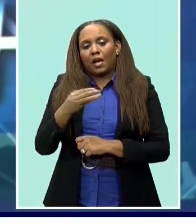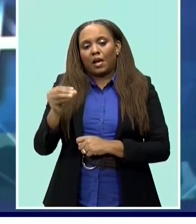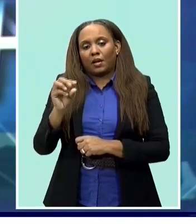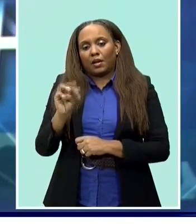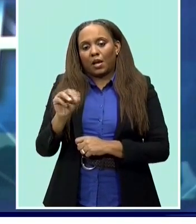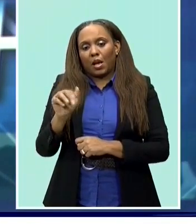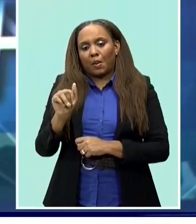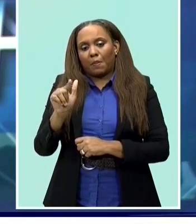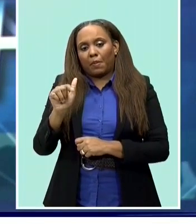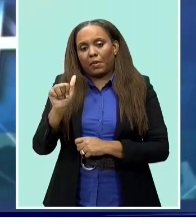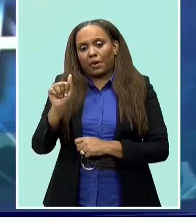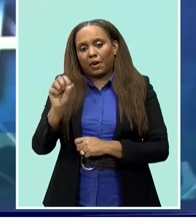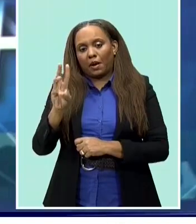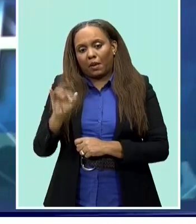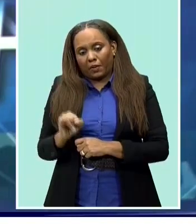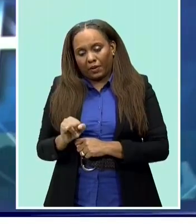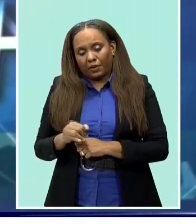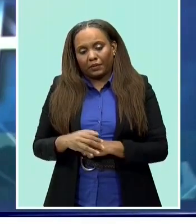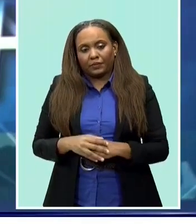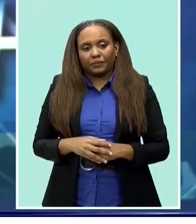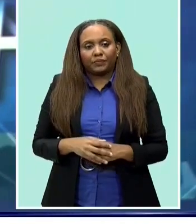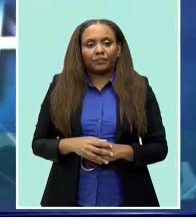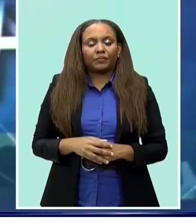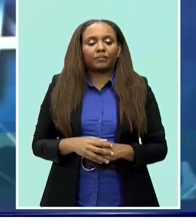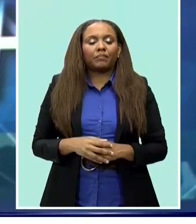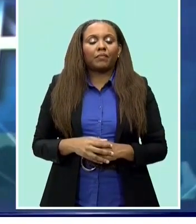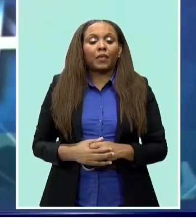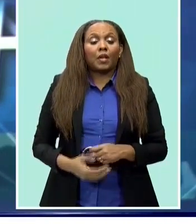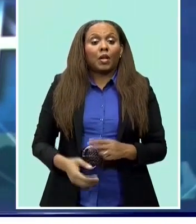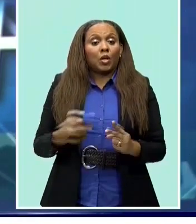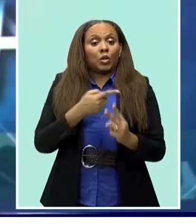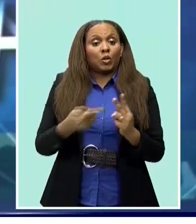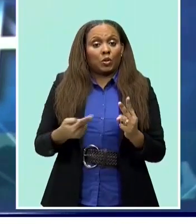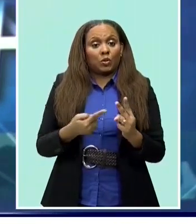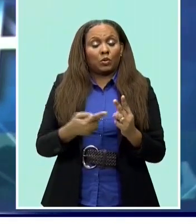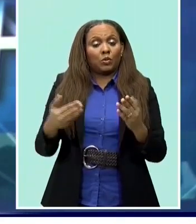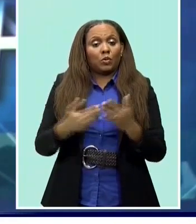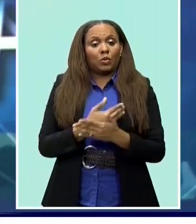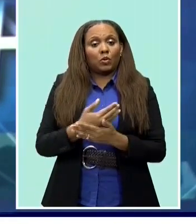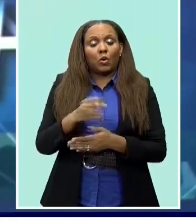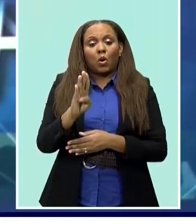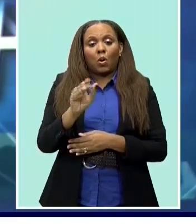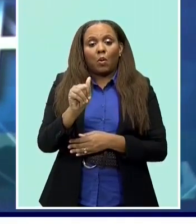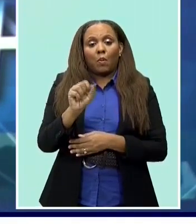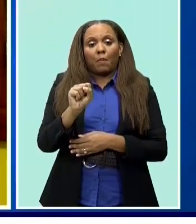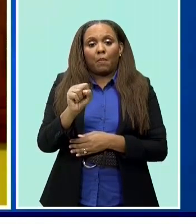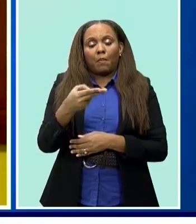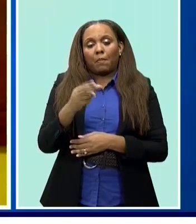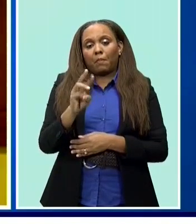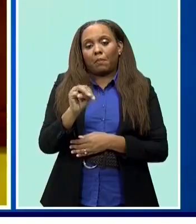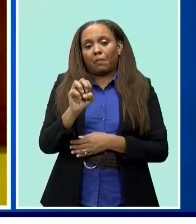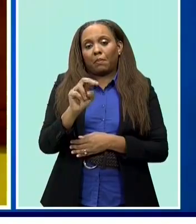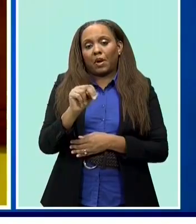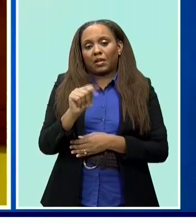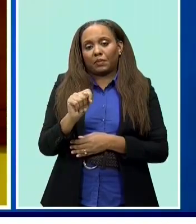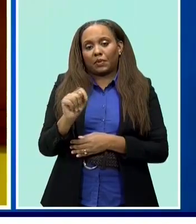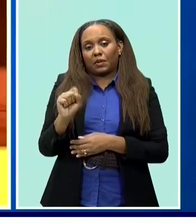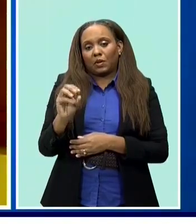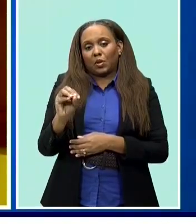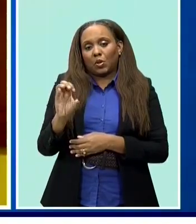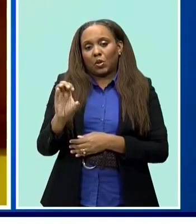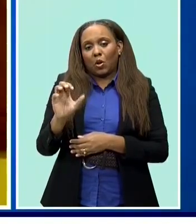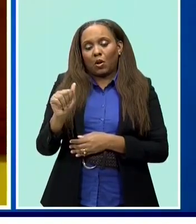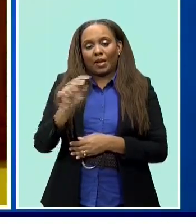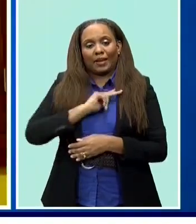soca kings King Bubba, FM, and SK both have 30,000 reasons to smile. The winners of last weekend's International Bashment Soca